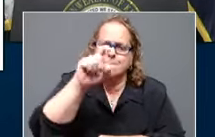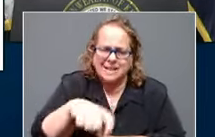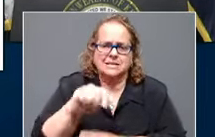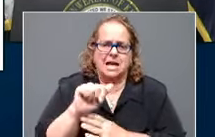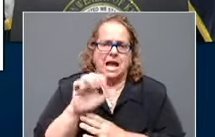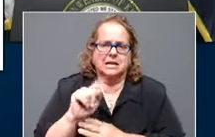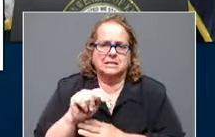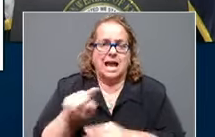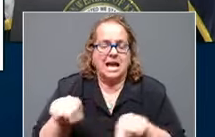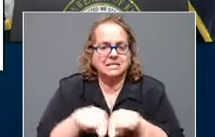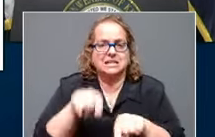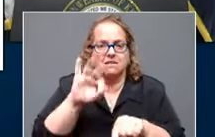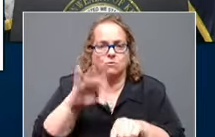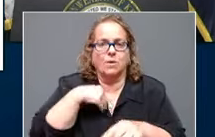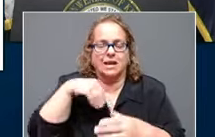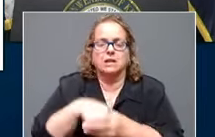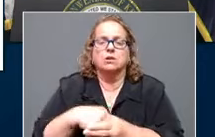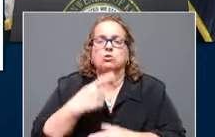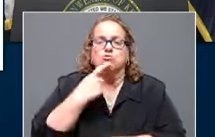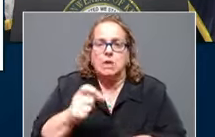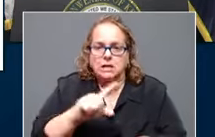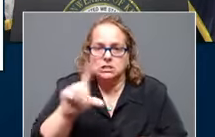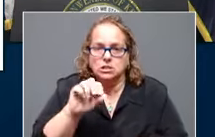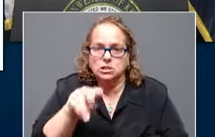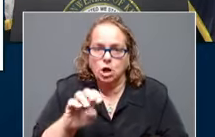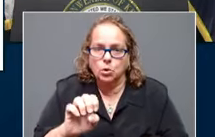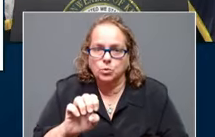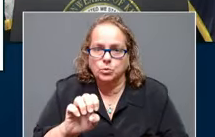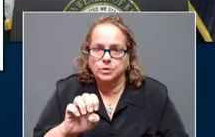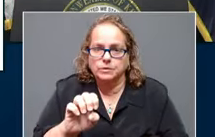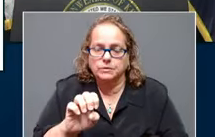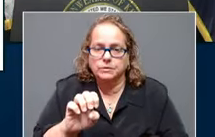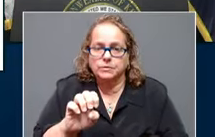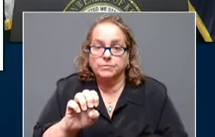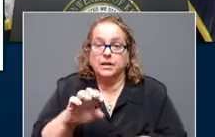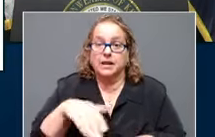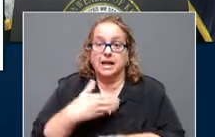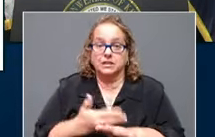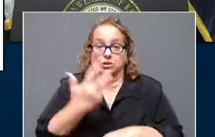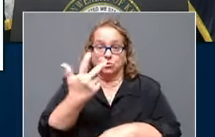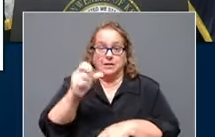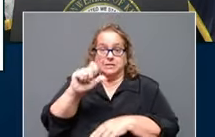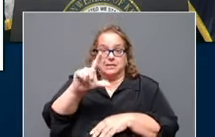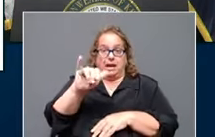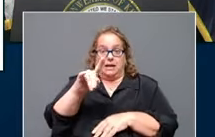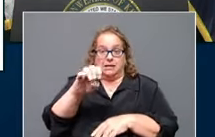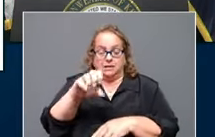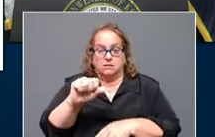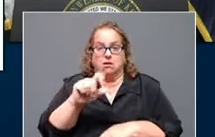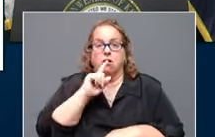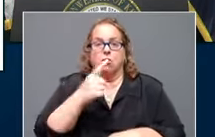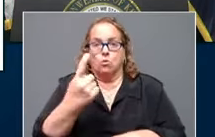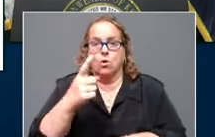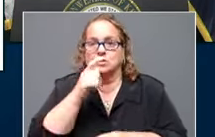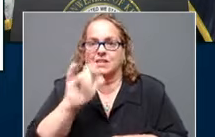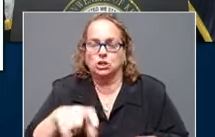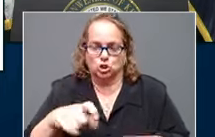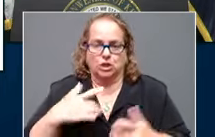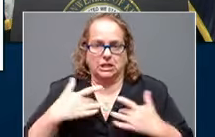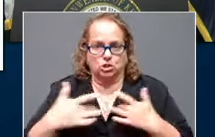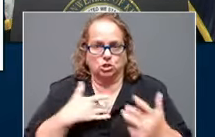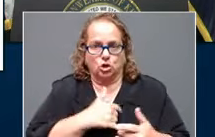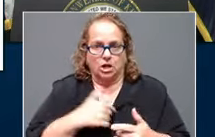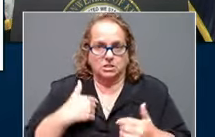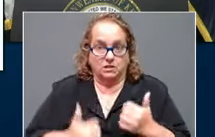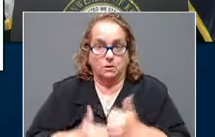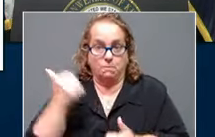deal. An intensive care unit means you need a whole lot of help. And then Kentuckians on a ventilator. And as